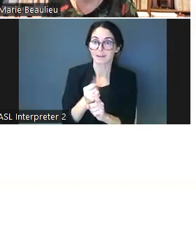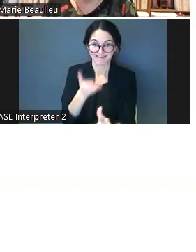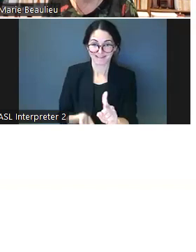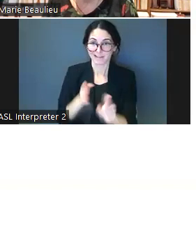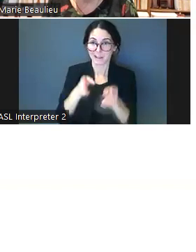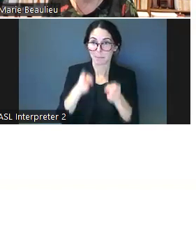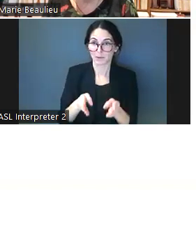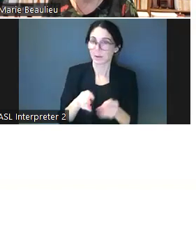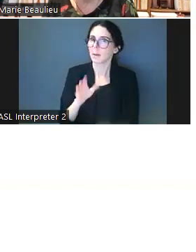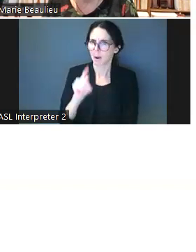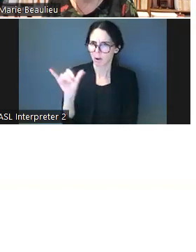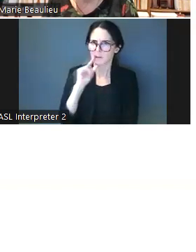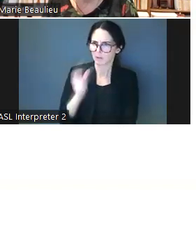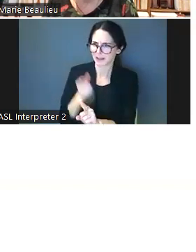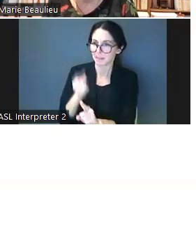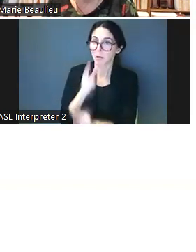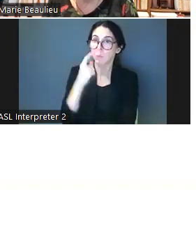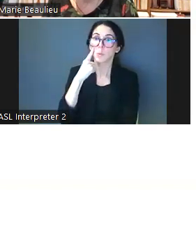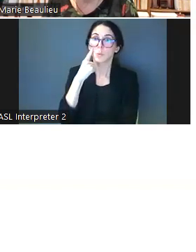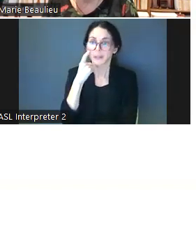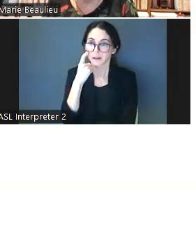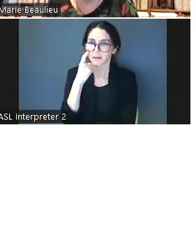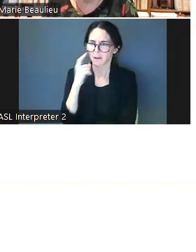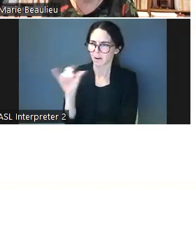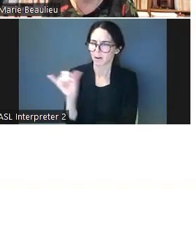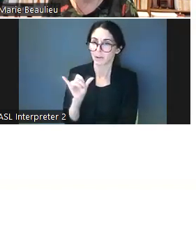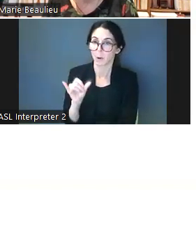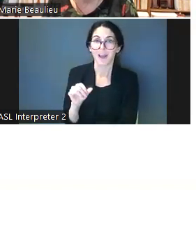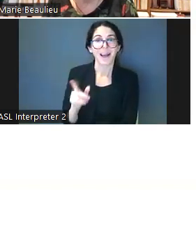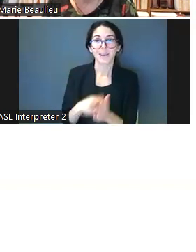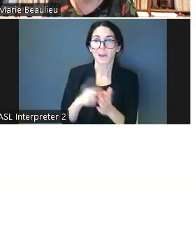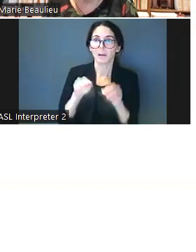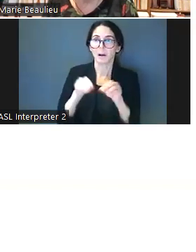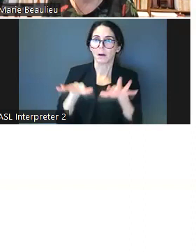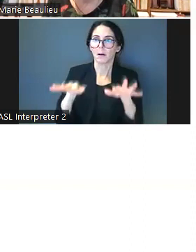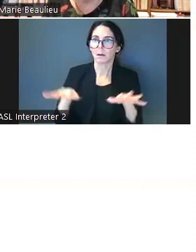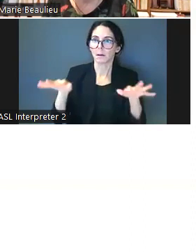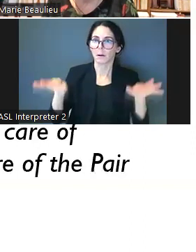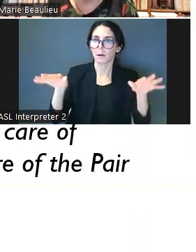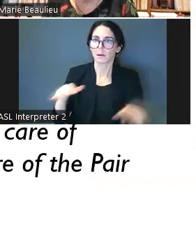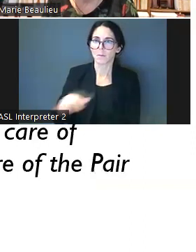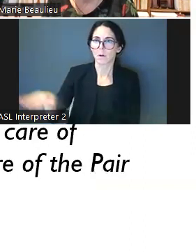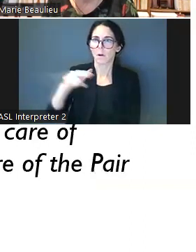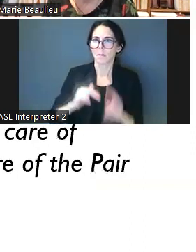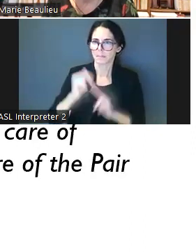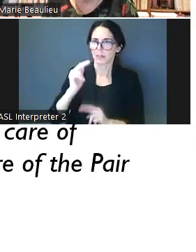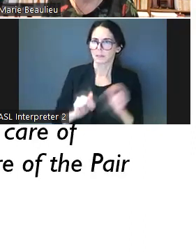affects witnesses, and sometimes it can be a more global dynamics that can take place throughout the residence.